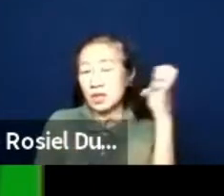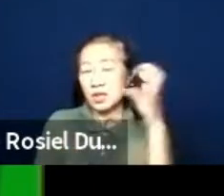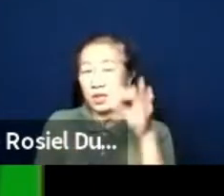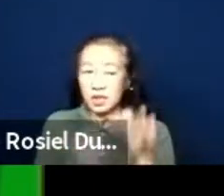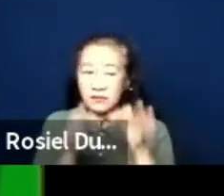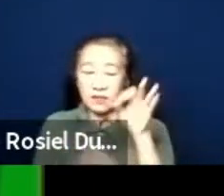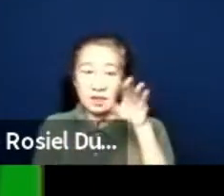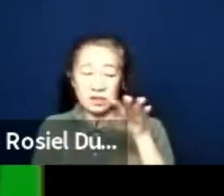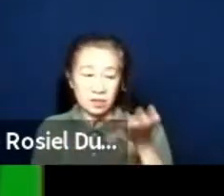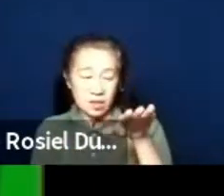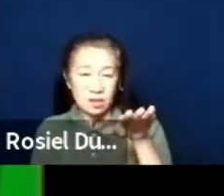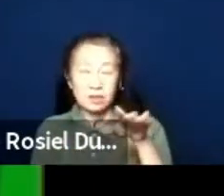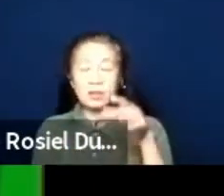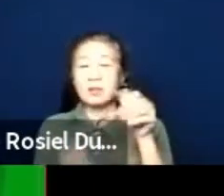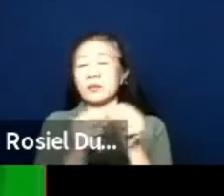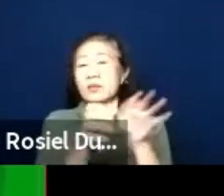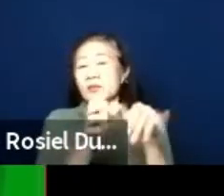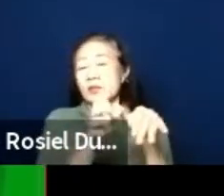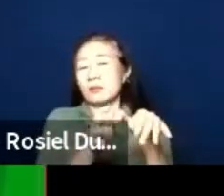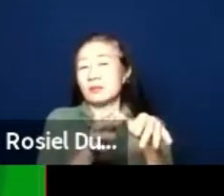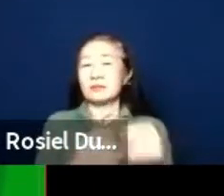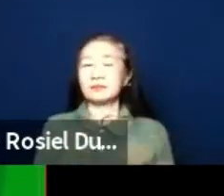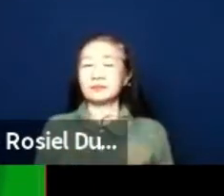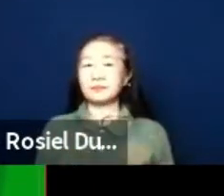child with disability happened to